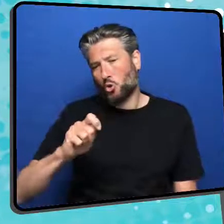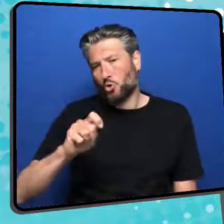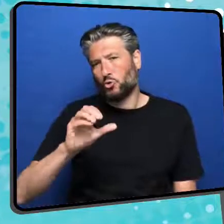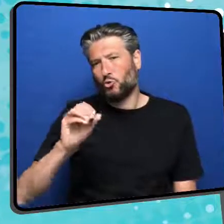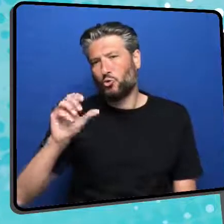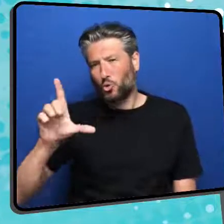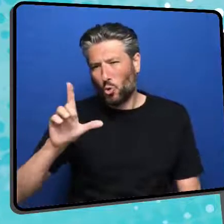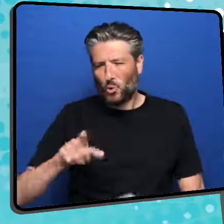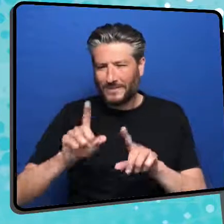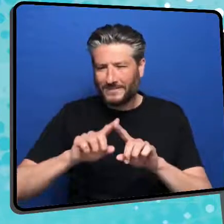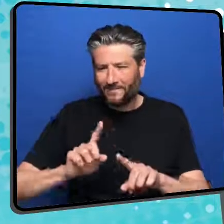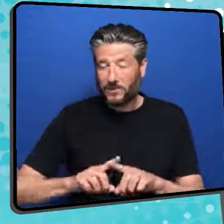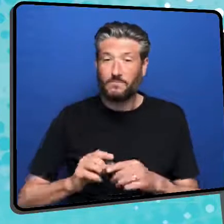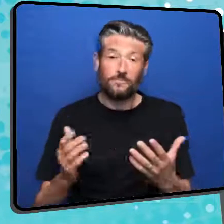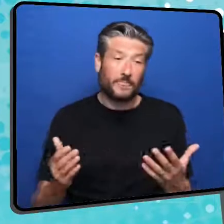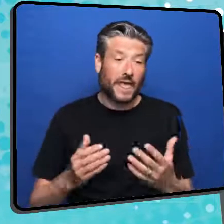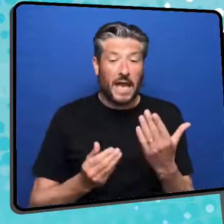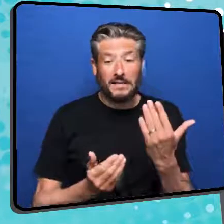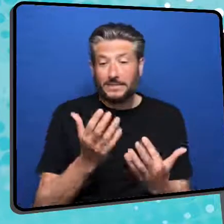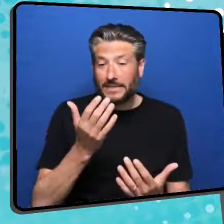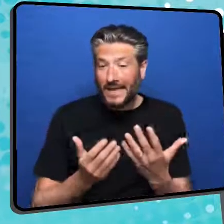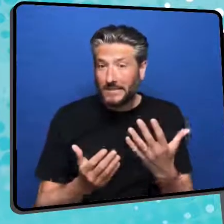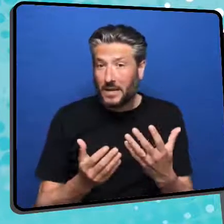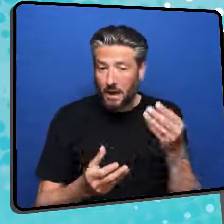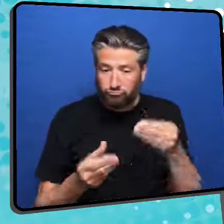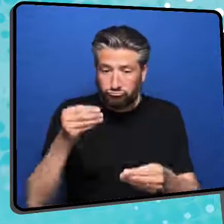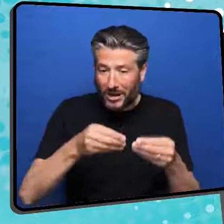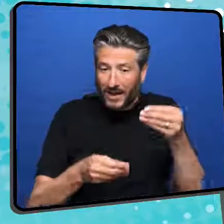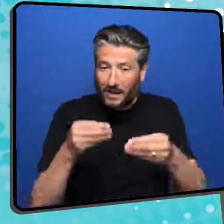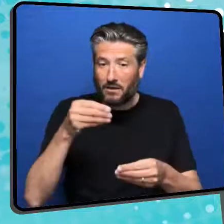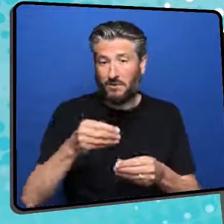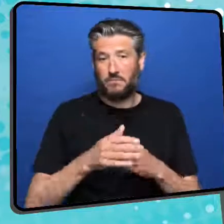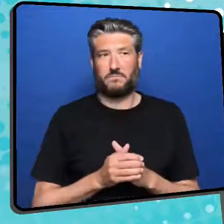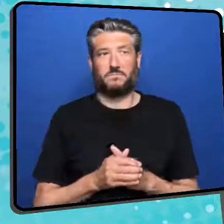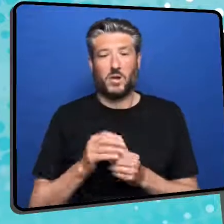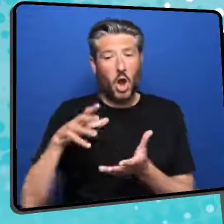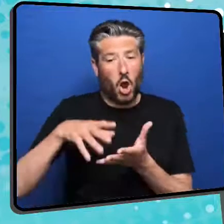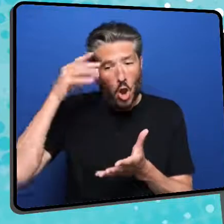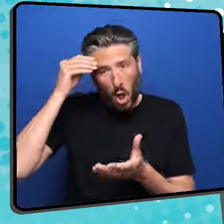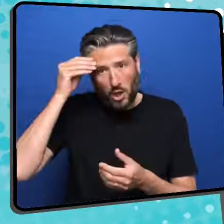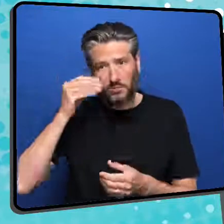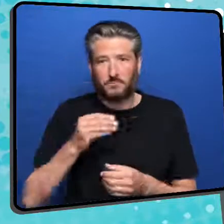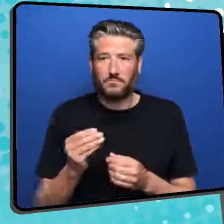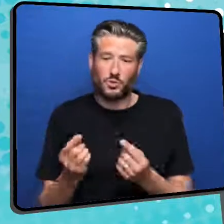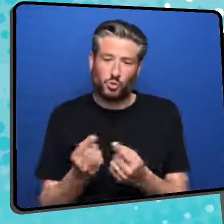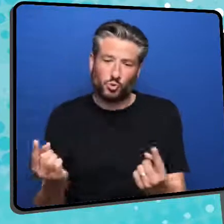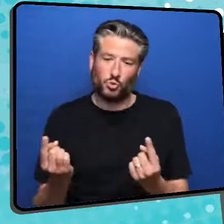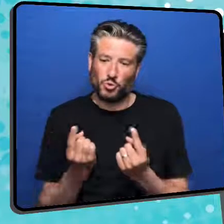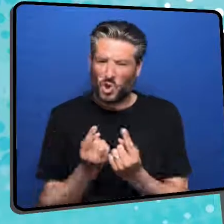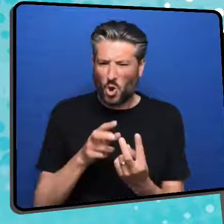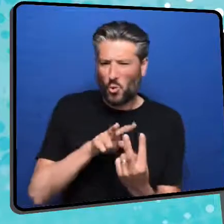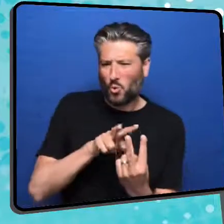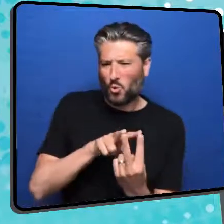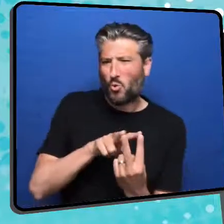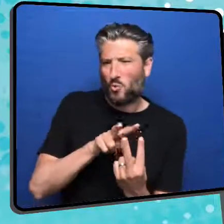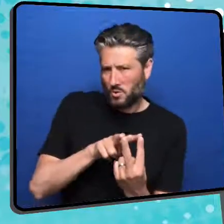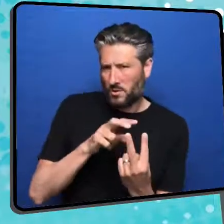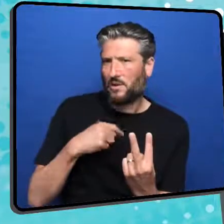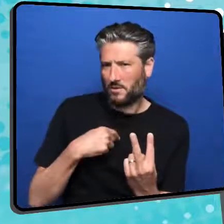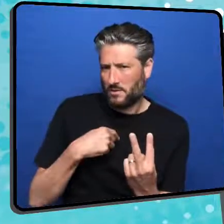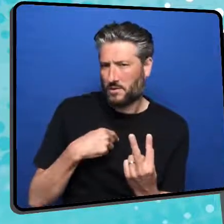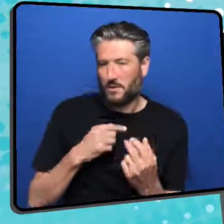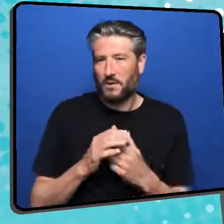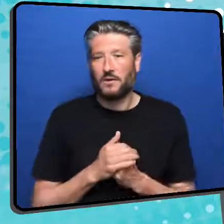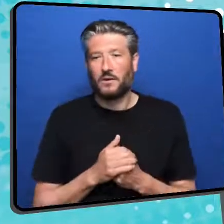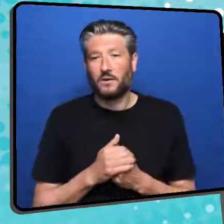and also Azure Machine Learning Studio, those two types of functionality. And also there, I mostly work with Visual